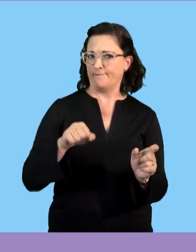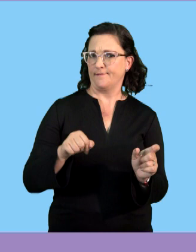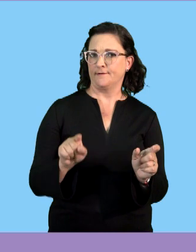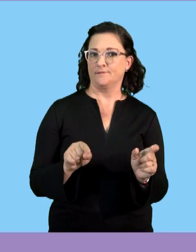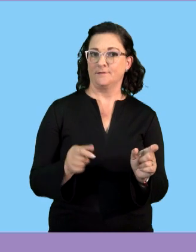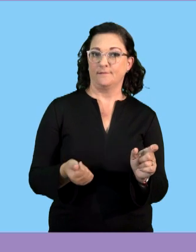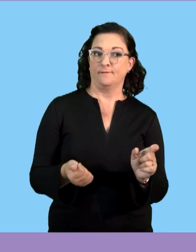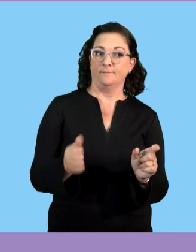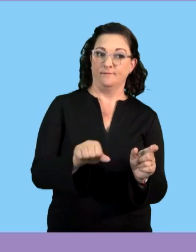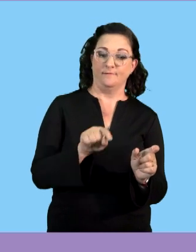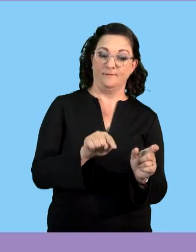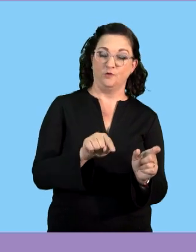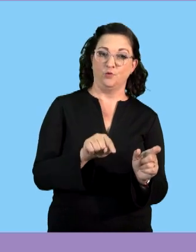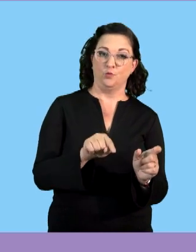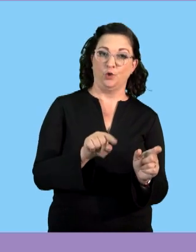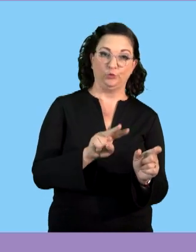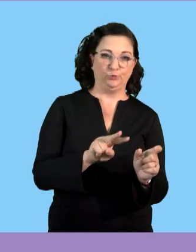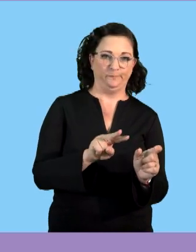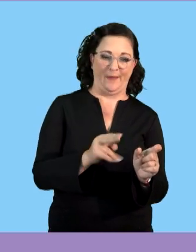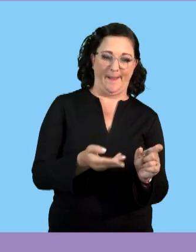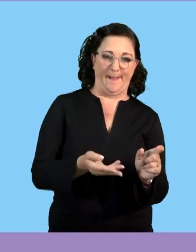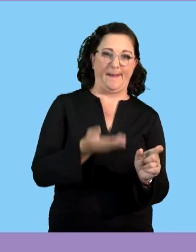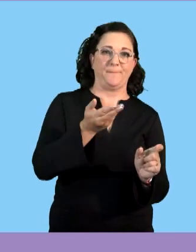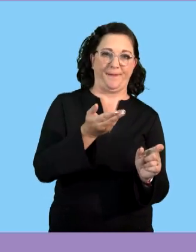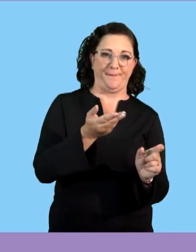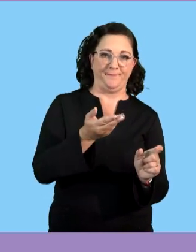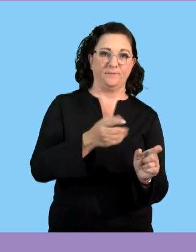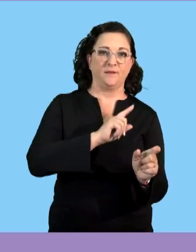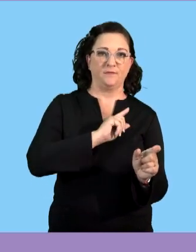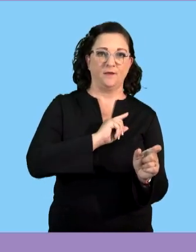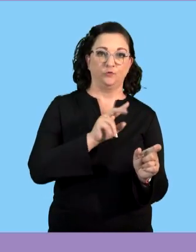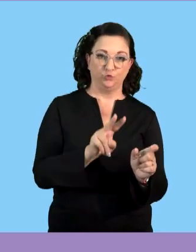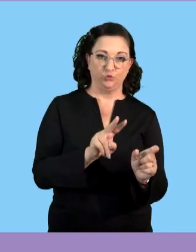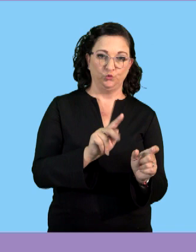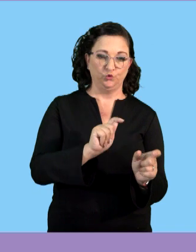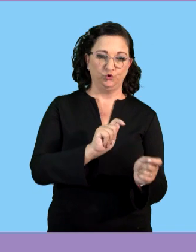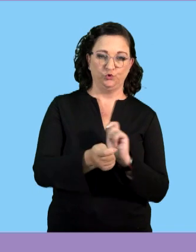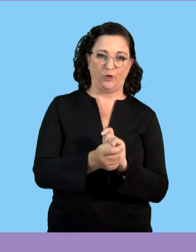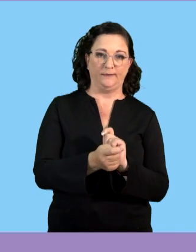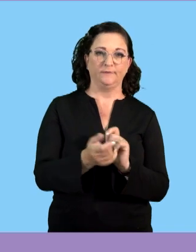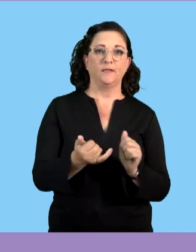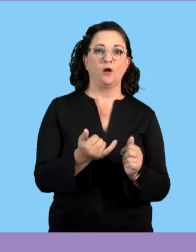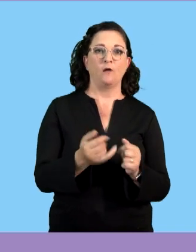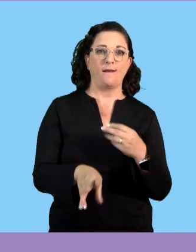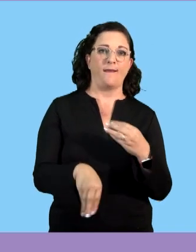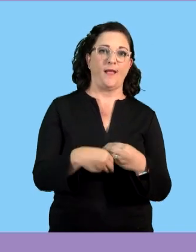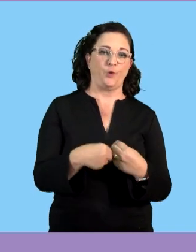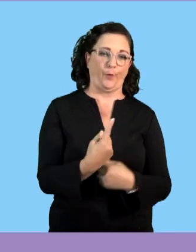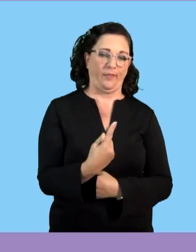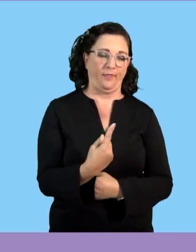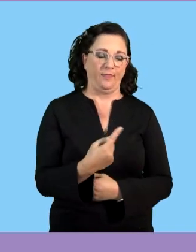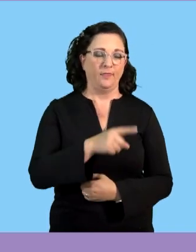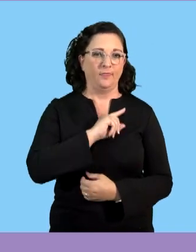greater than 5, then we round up the previous one. So we're going to round up the 2. So we